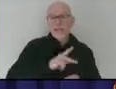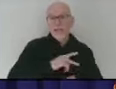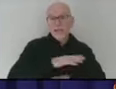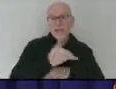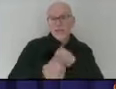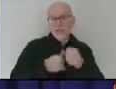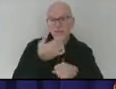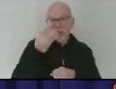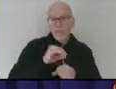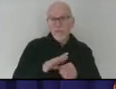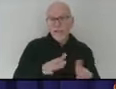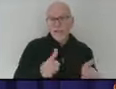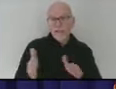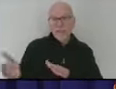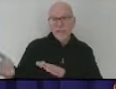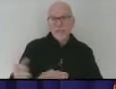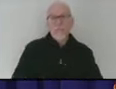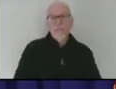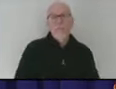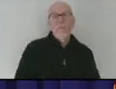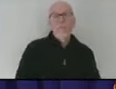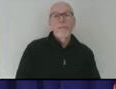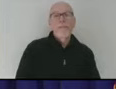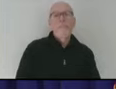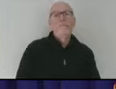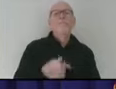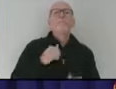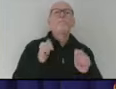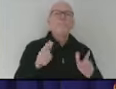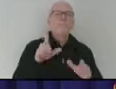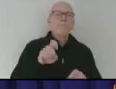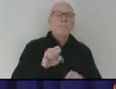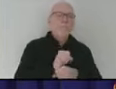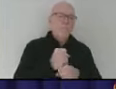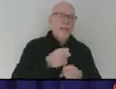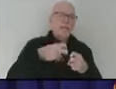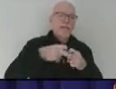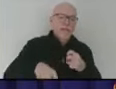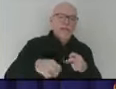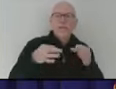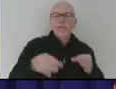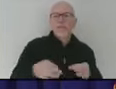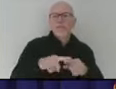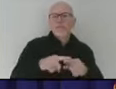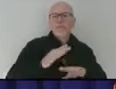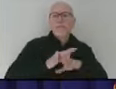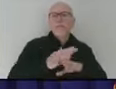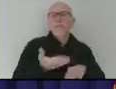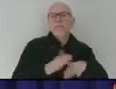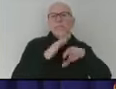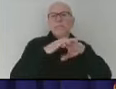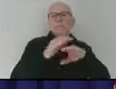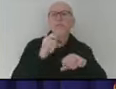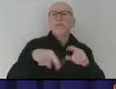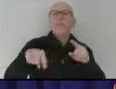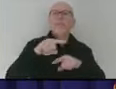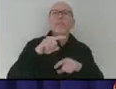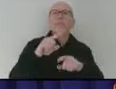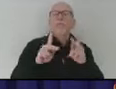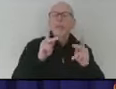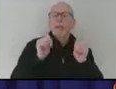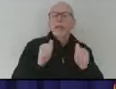of COVID-19. Let's all make those hard choices to prevent that number from growing so that Hoosier families are able to